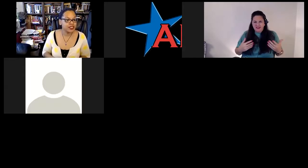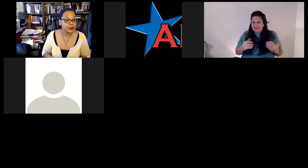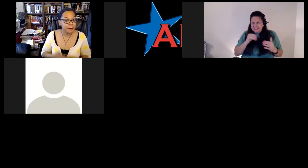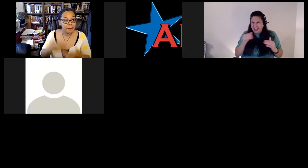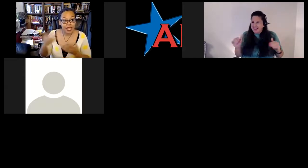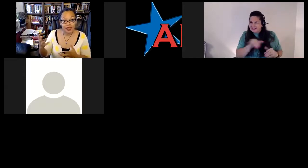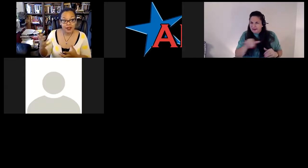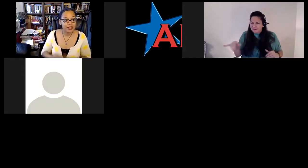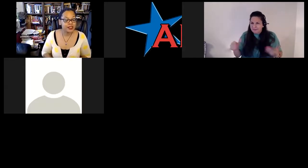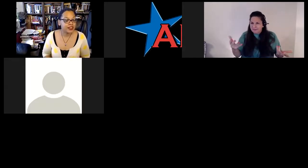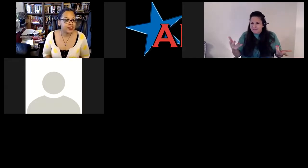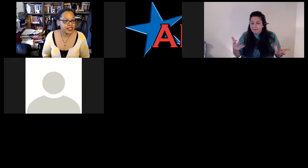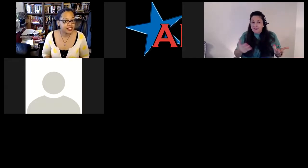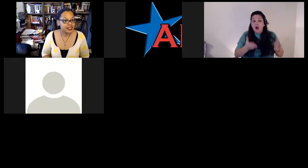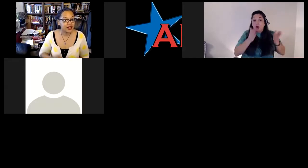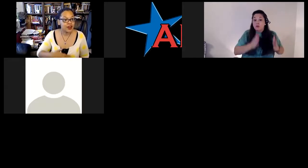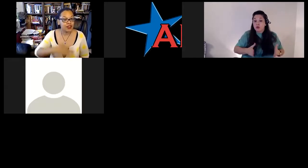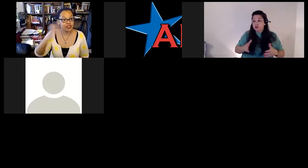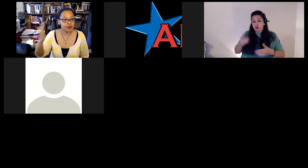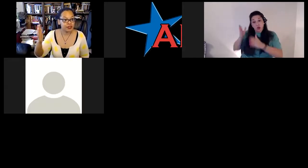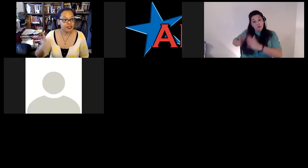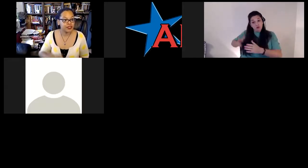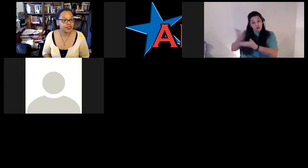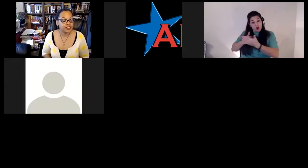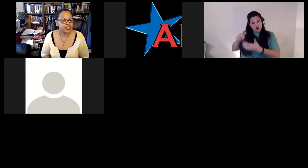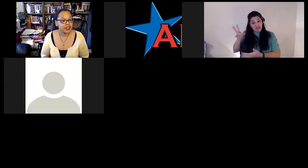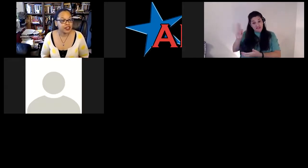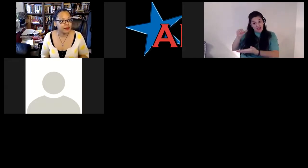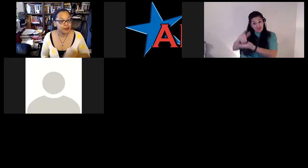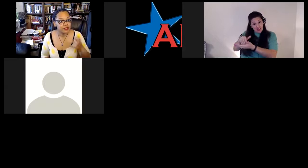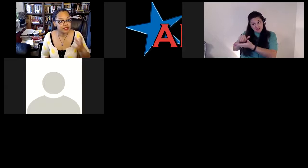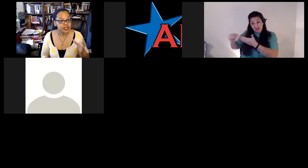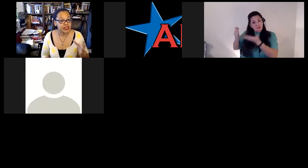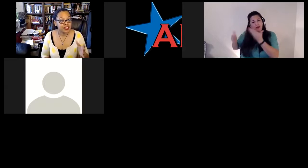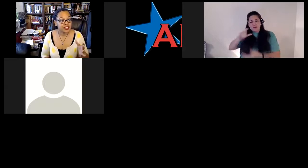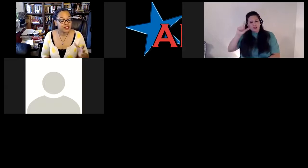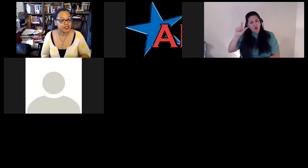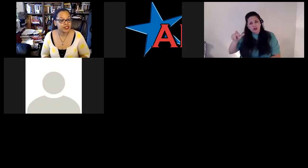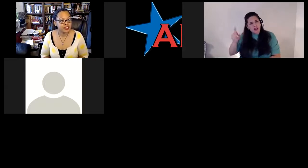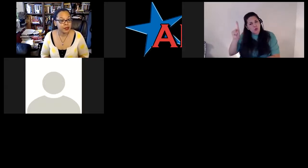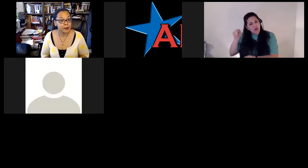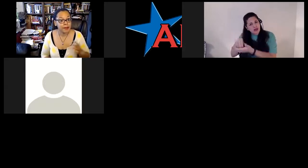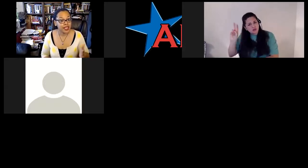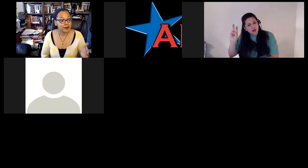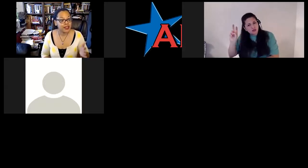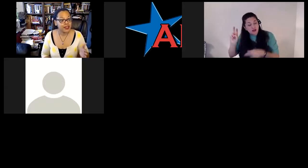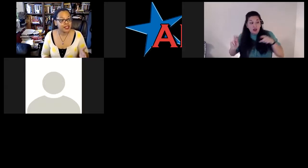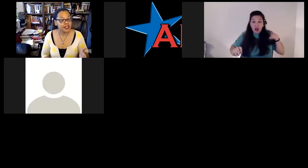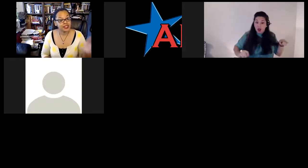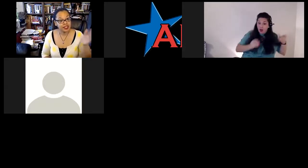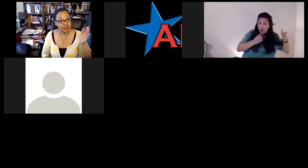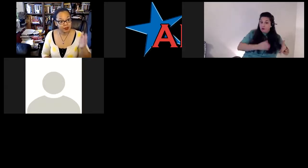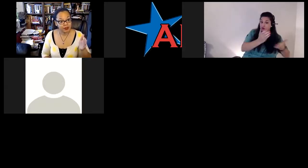$79,000 may or may not need all the $1,200. The person with $7,900 may or may not